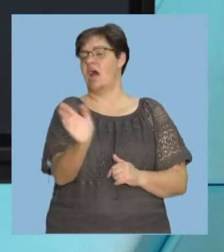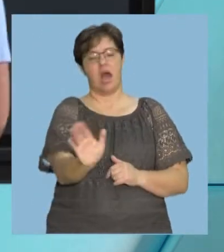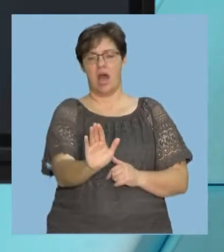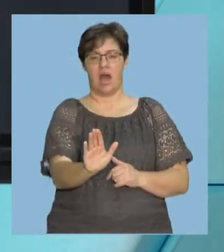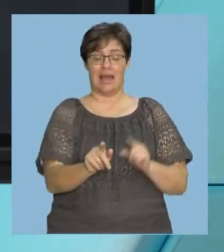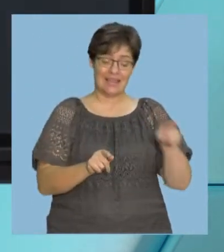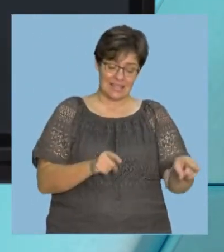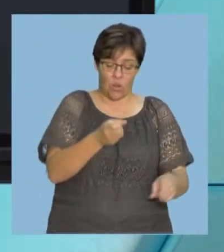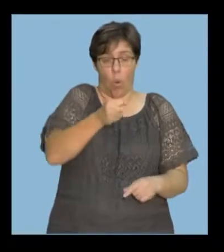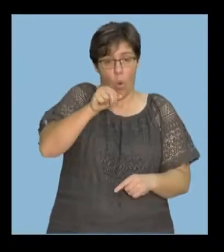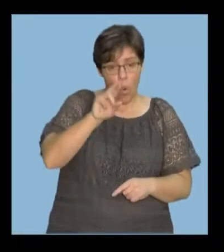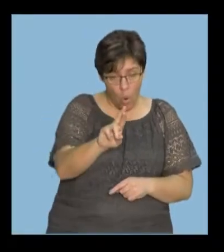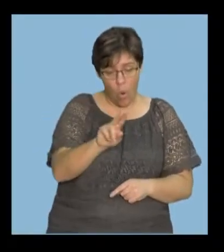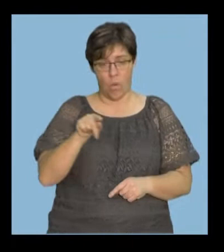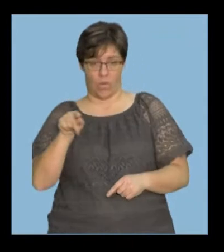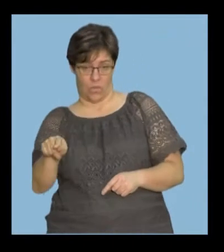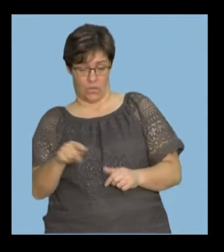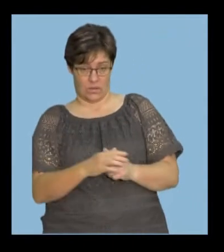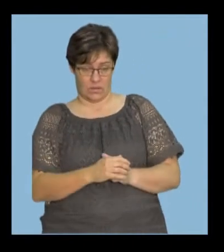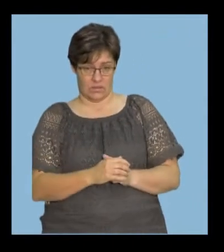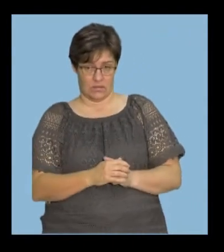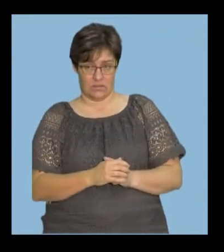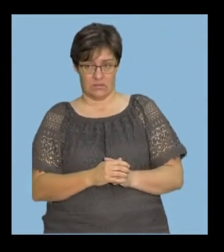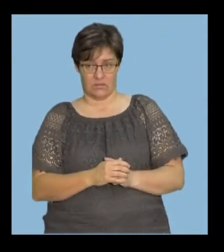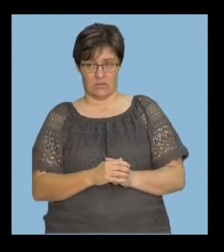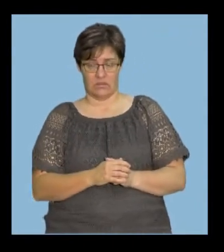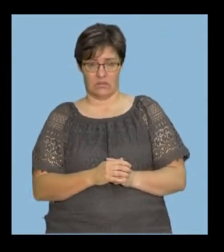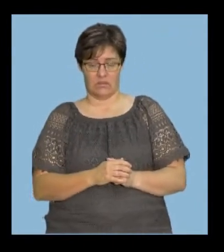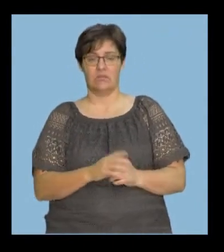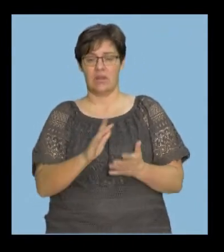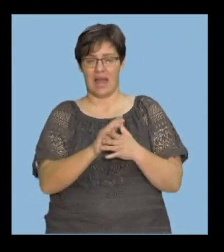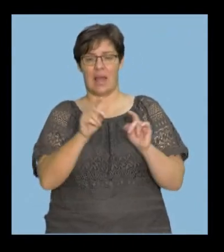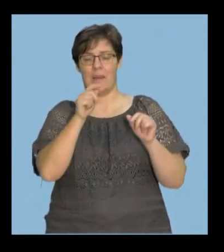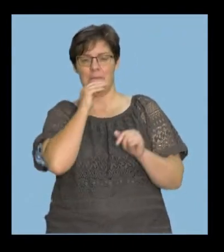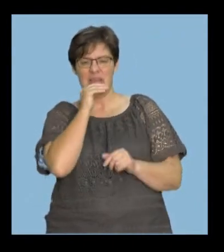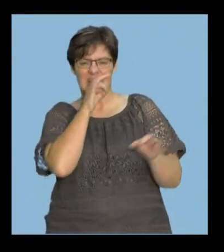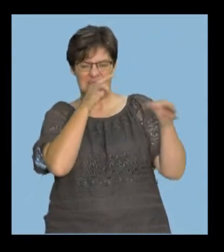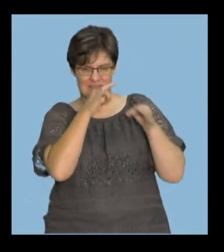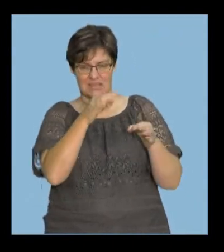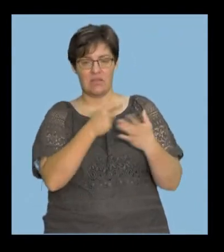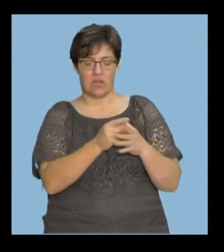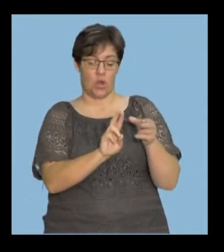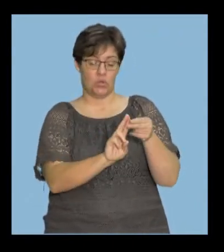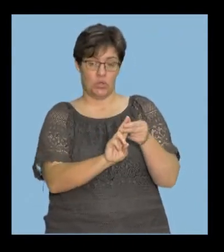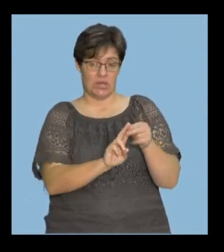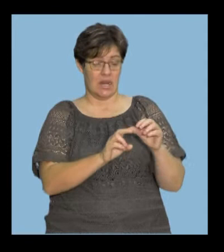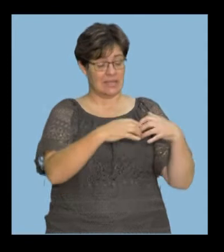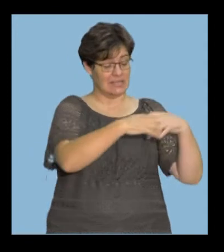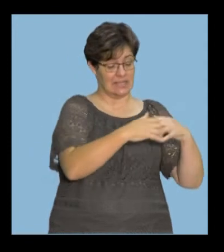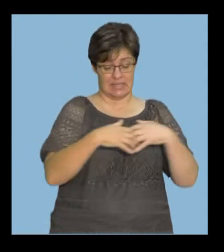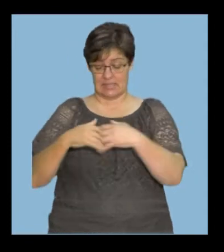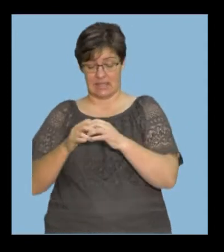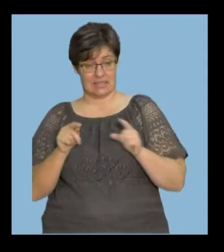or. So let's just make sure that we've got it right in terms of our definitions. So the union of two